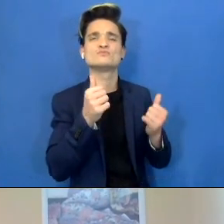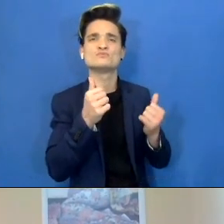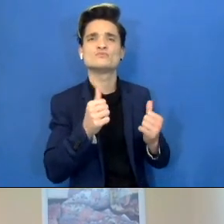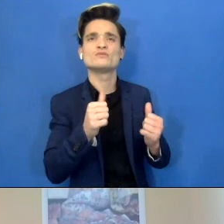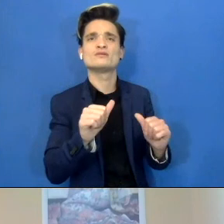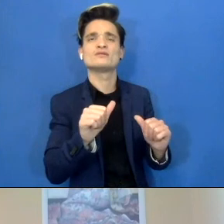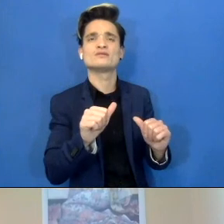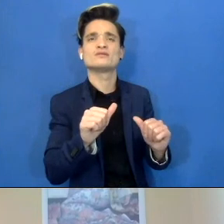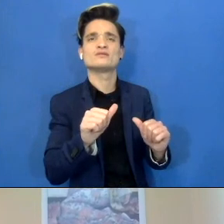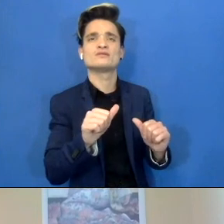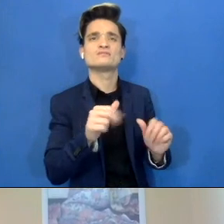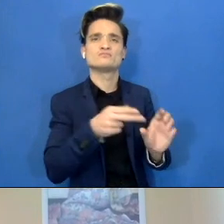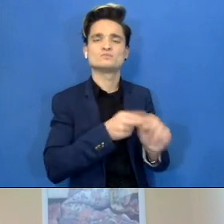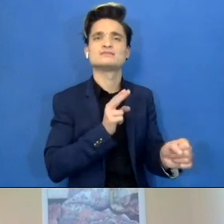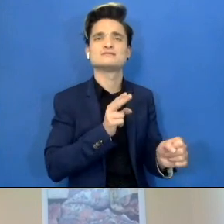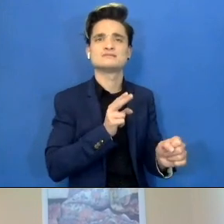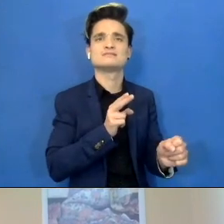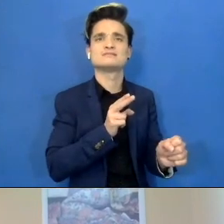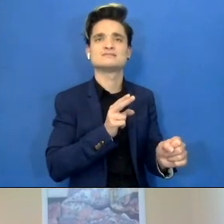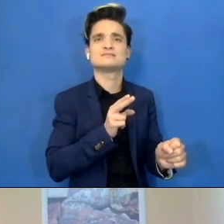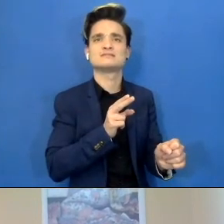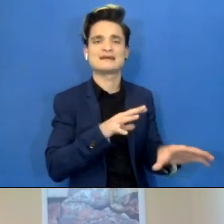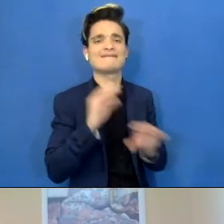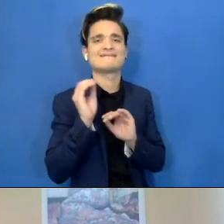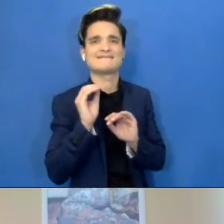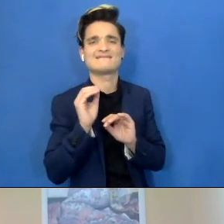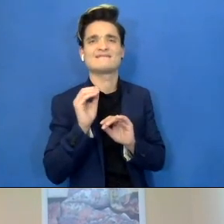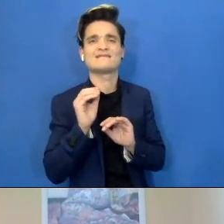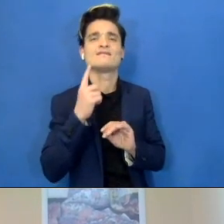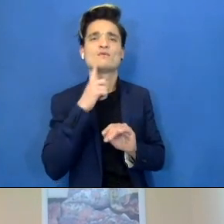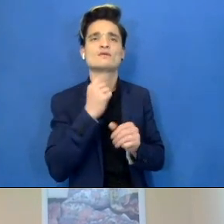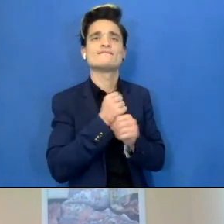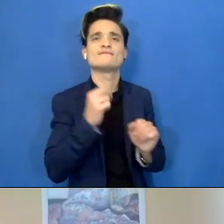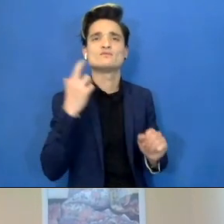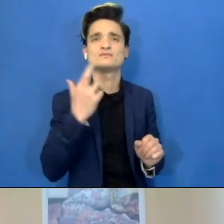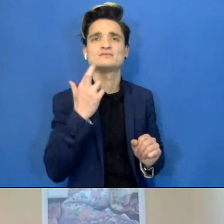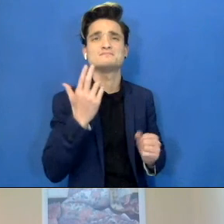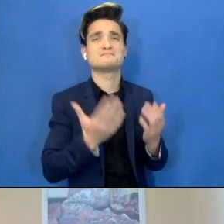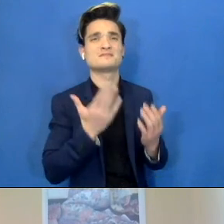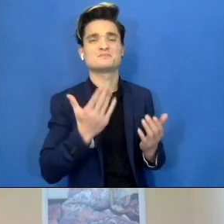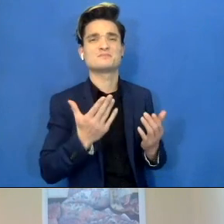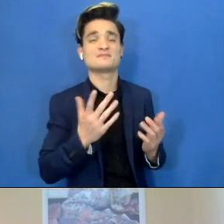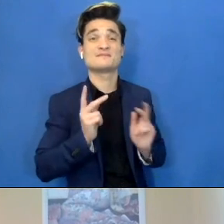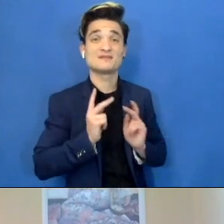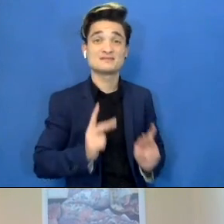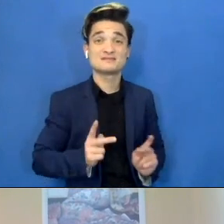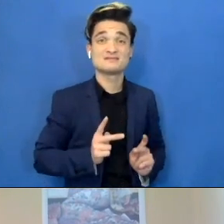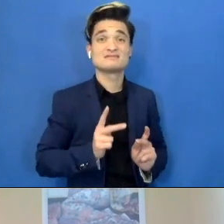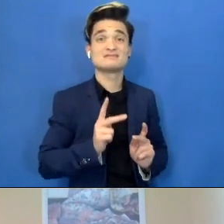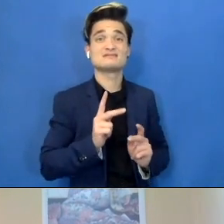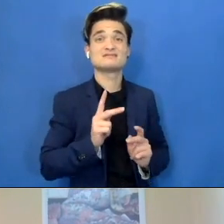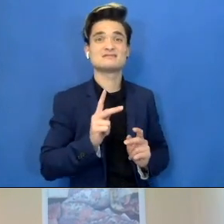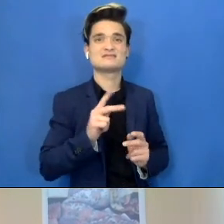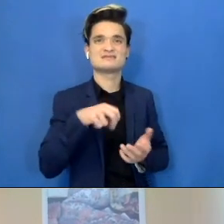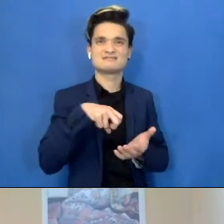in the scene itself. If you're in a position, maybe you're in a physical position, maybe you've ended up on your knees, like hands and